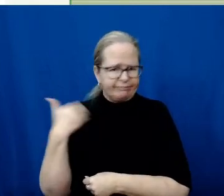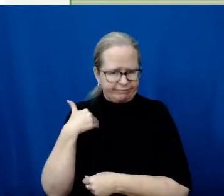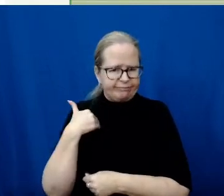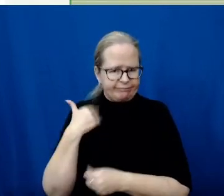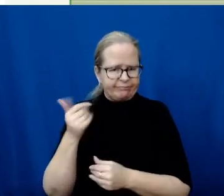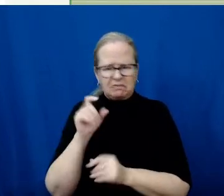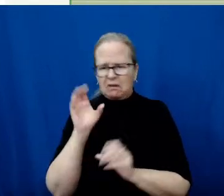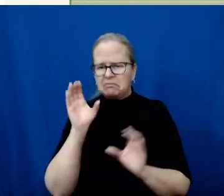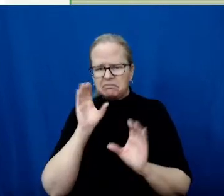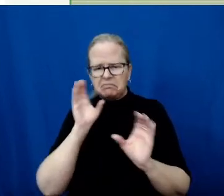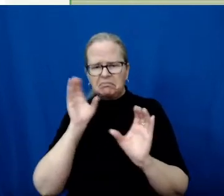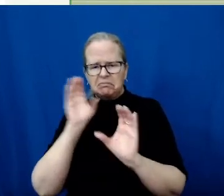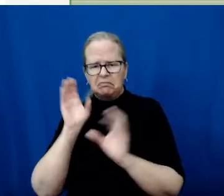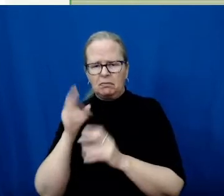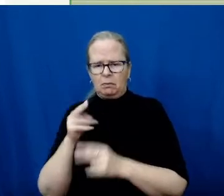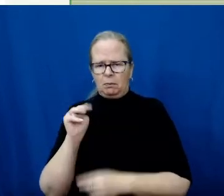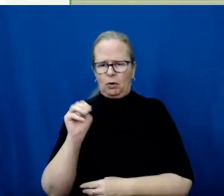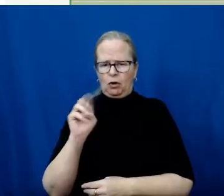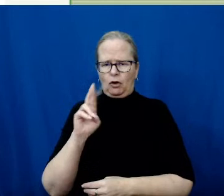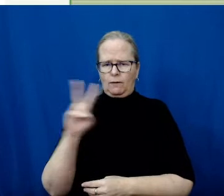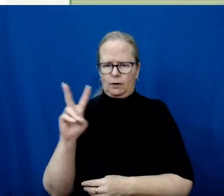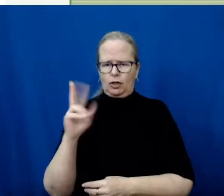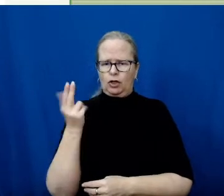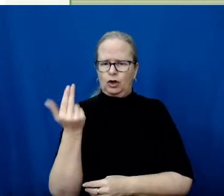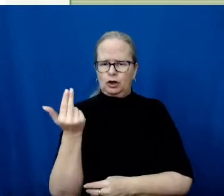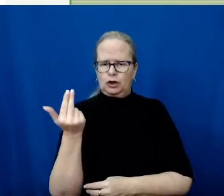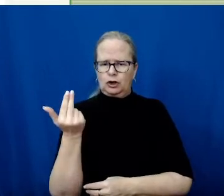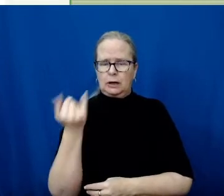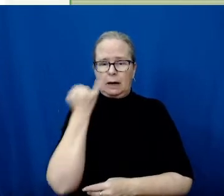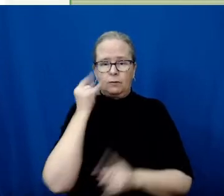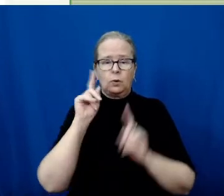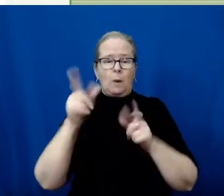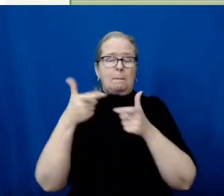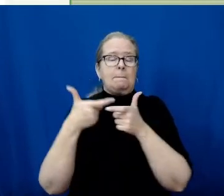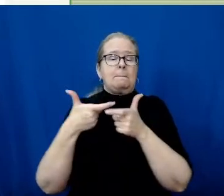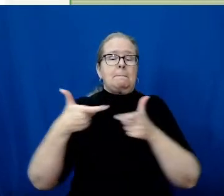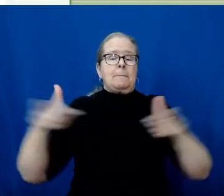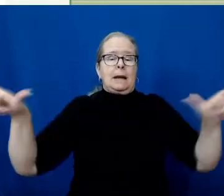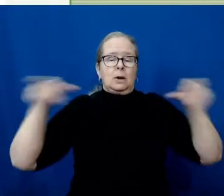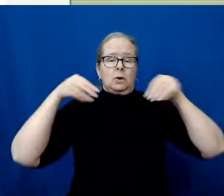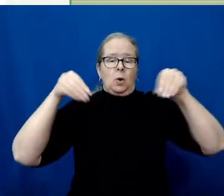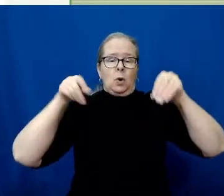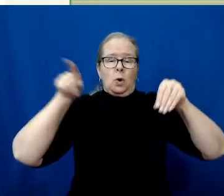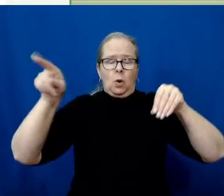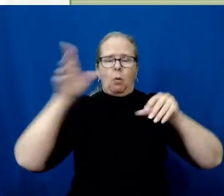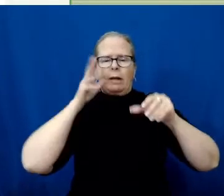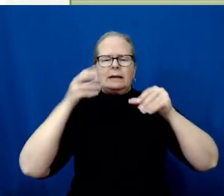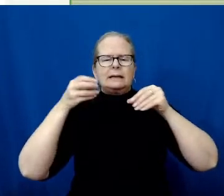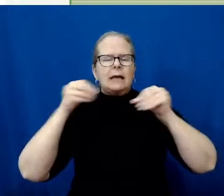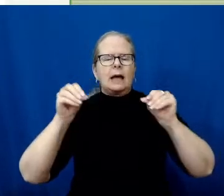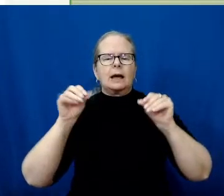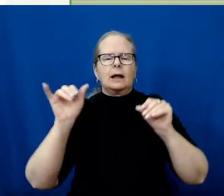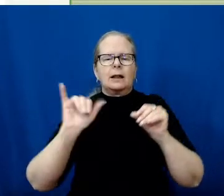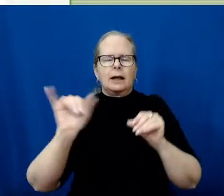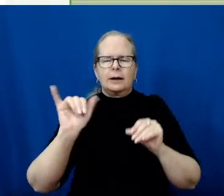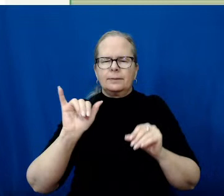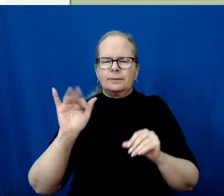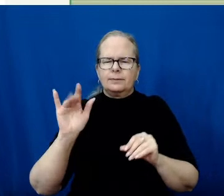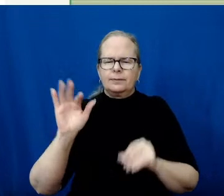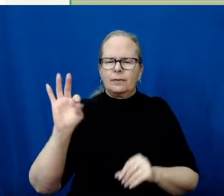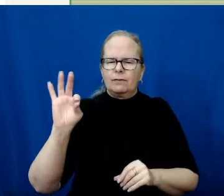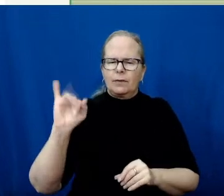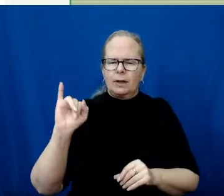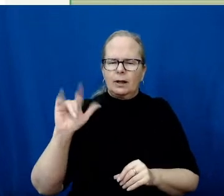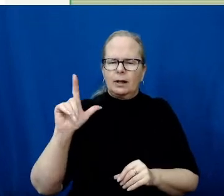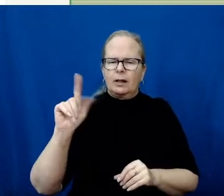big box stores, they're going to probably be selling something that has a brand name of Filtrete on it, which is fine. Those are you want to pick the 1900